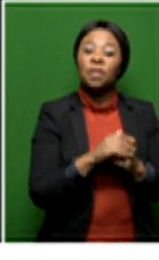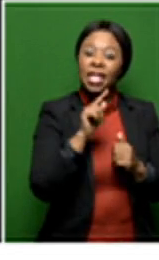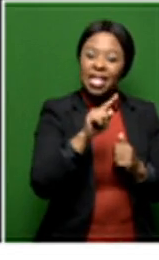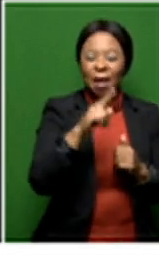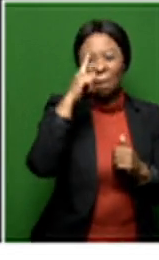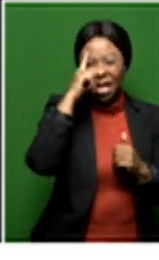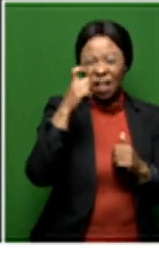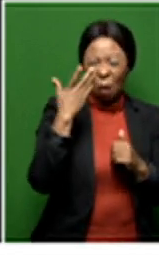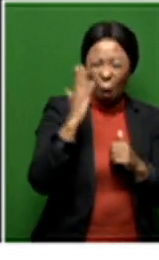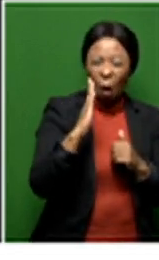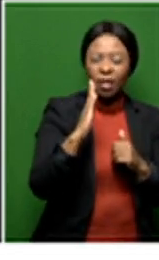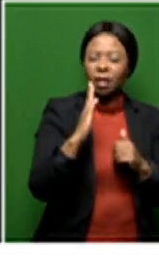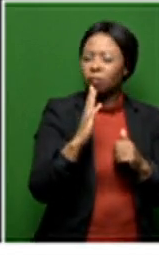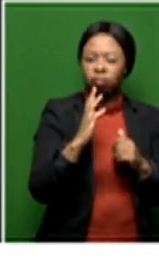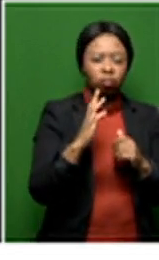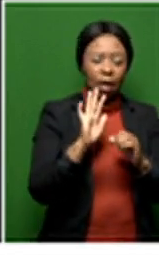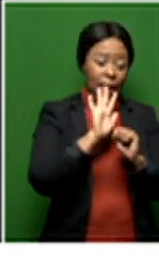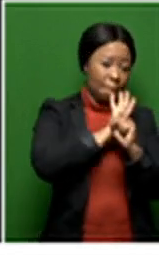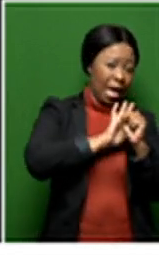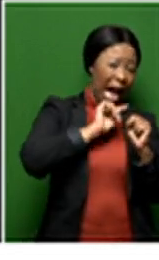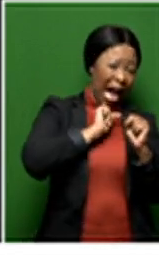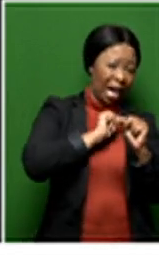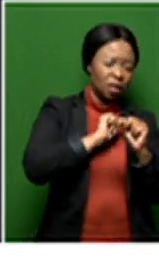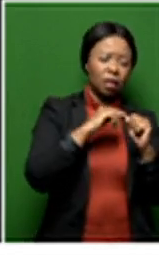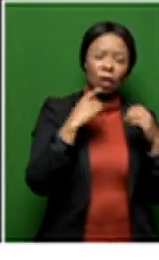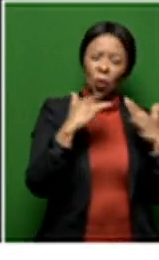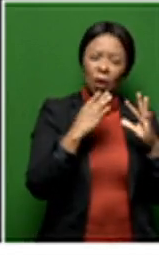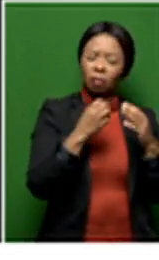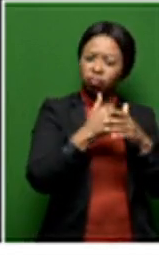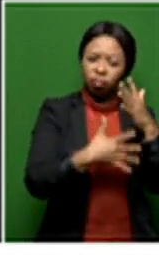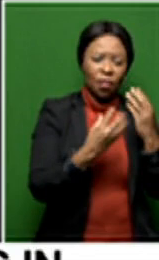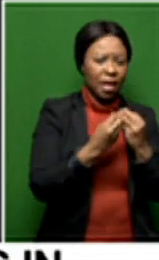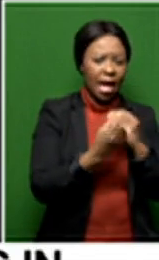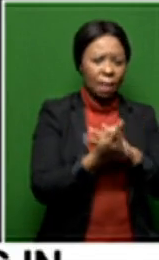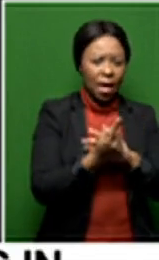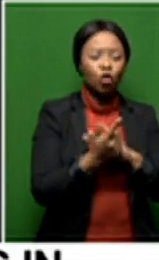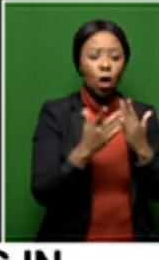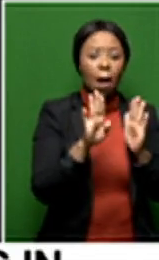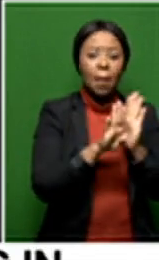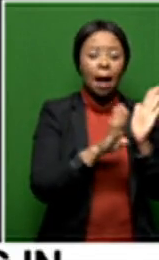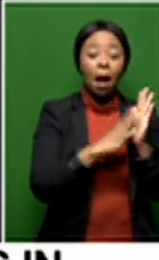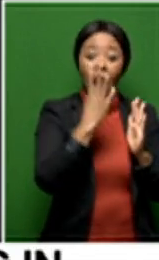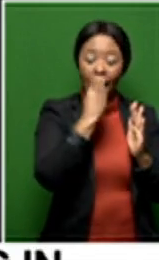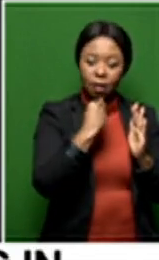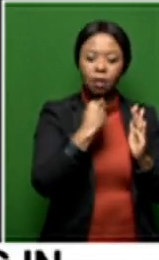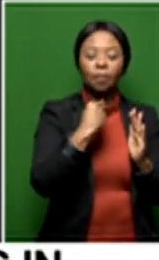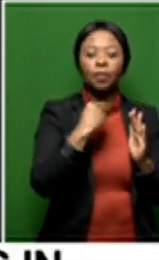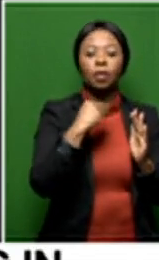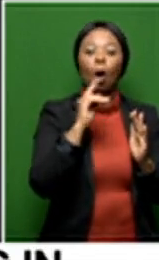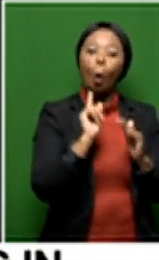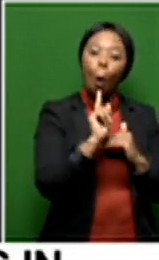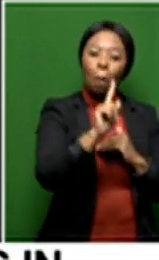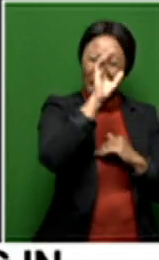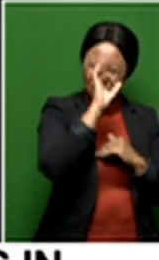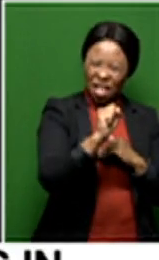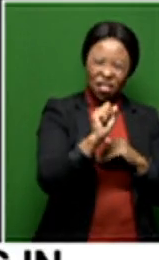in God. There's a lot that is happening behind the scenes that, you know, the Bible asks us to walk by faith and not by sight. So there's a